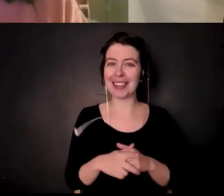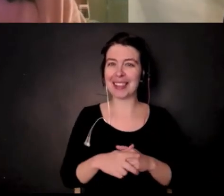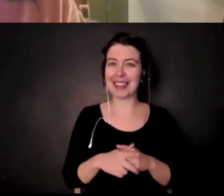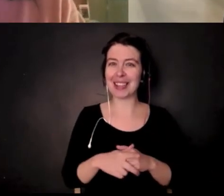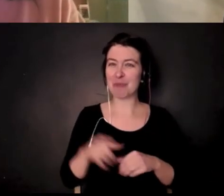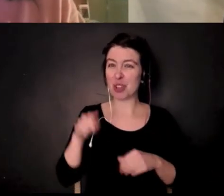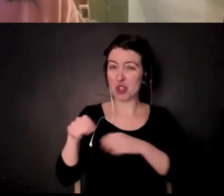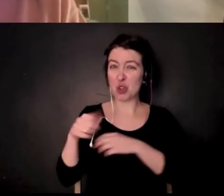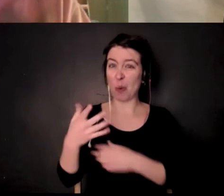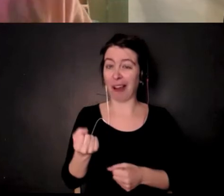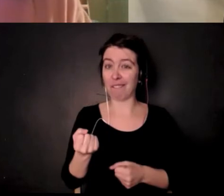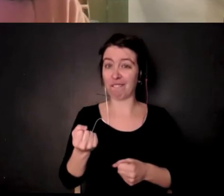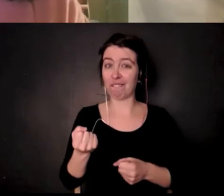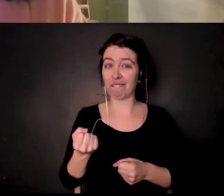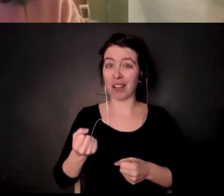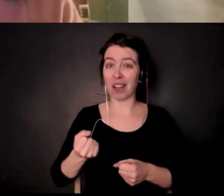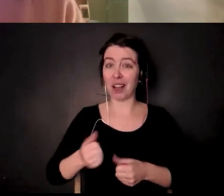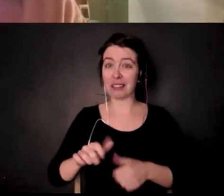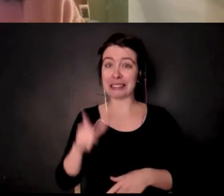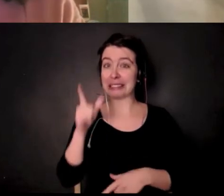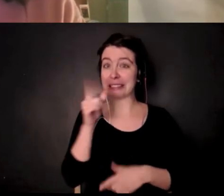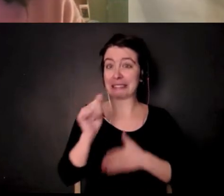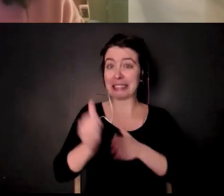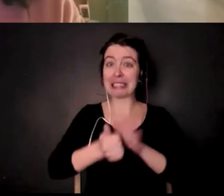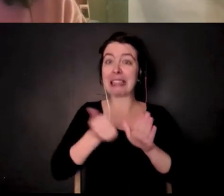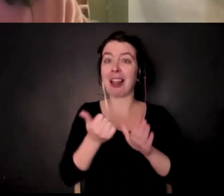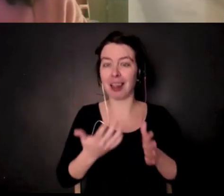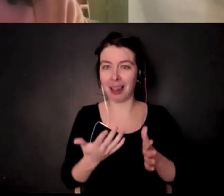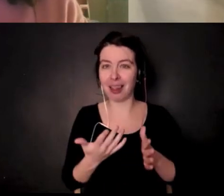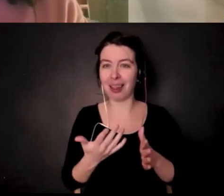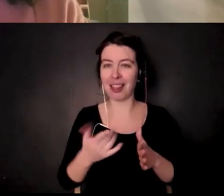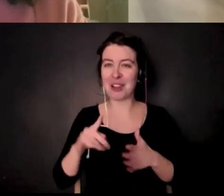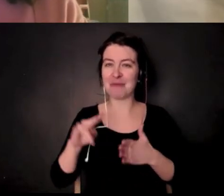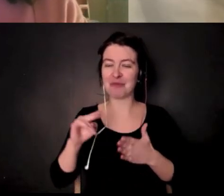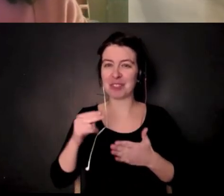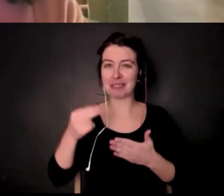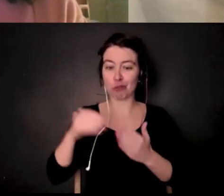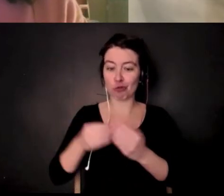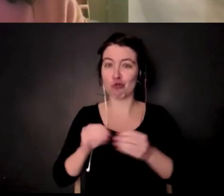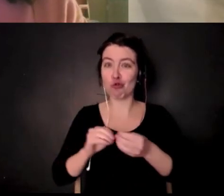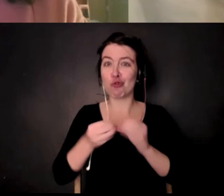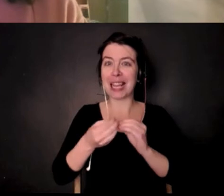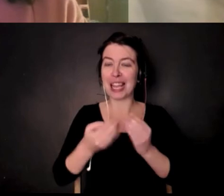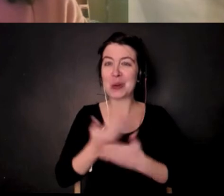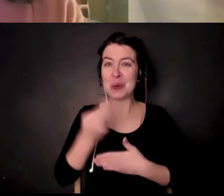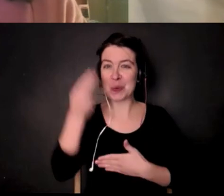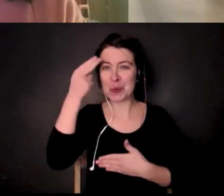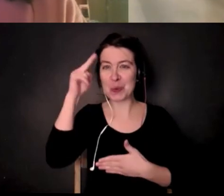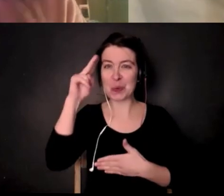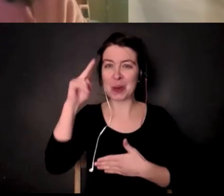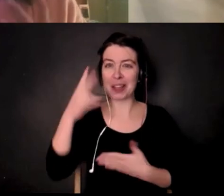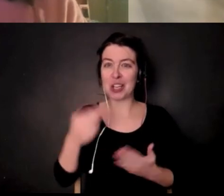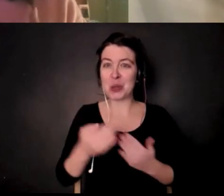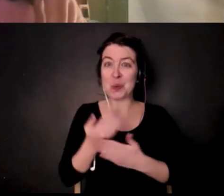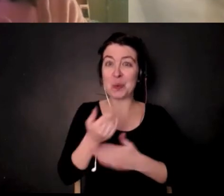I don't necessarily have. Well, that's what I'm aiming to develop, to be fair. And I think that